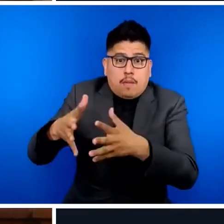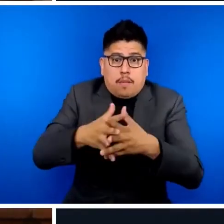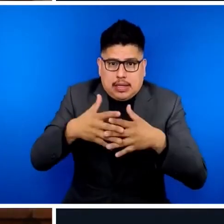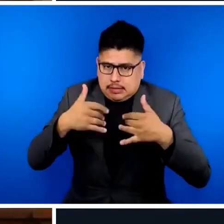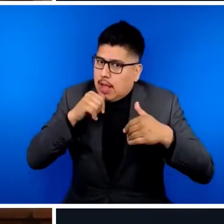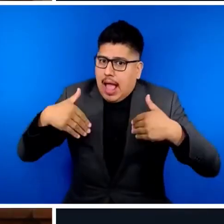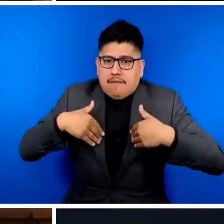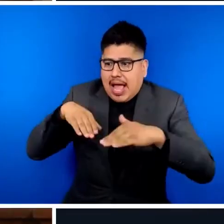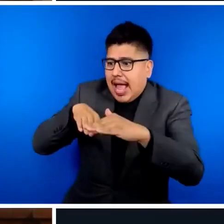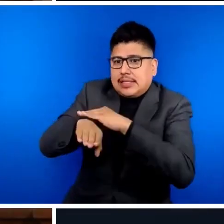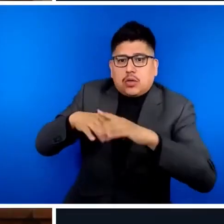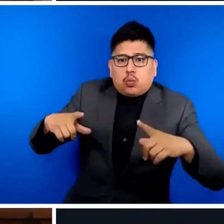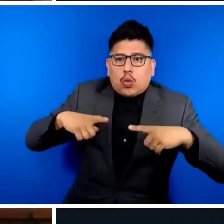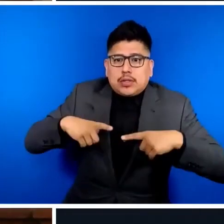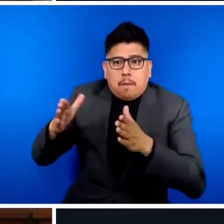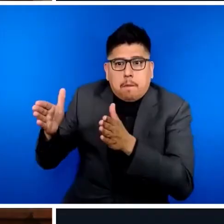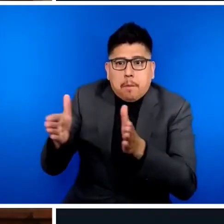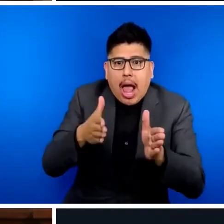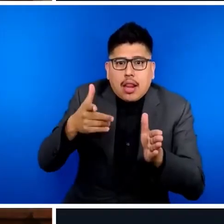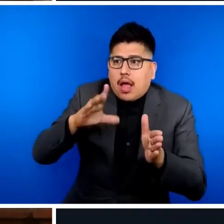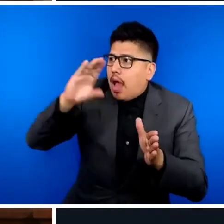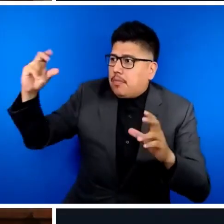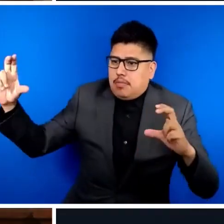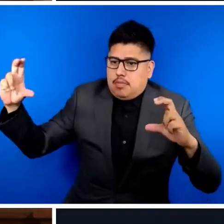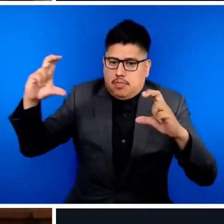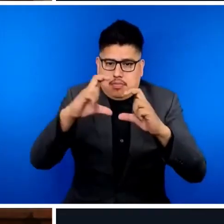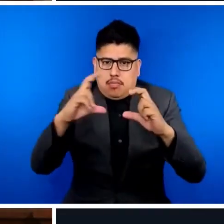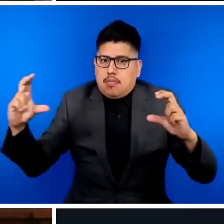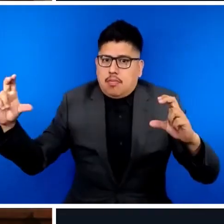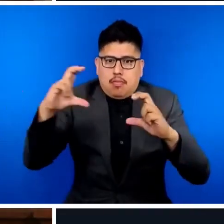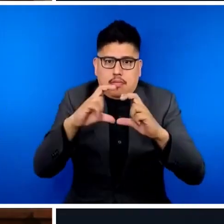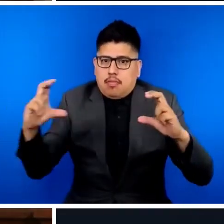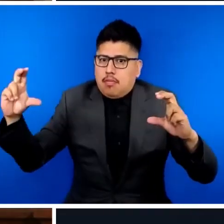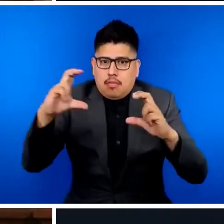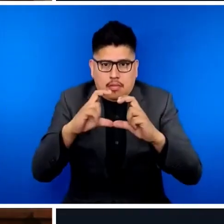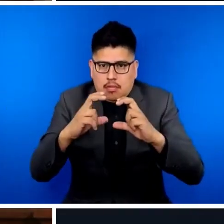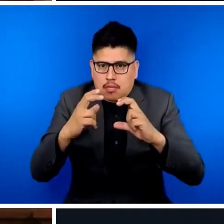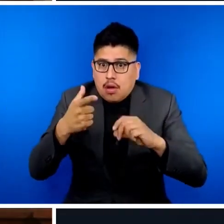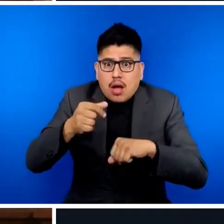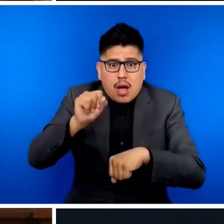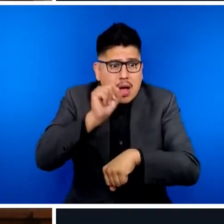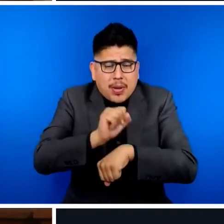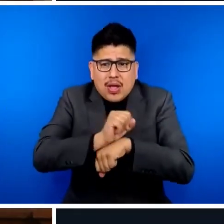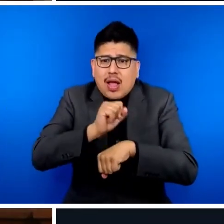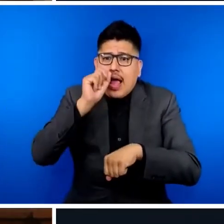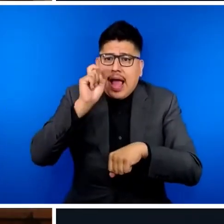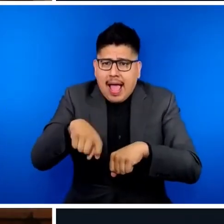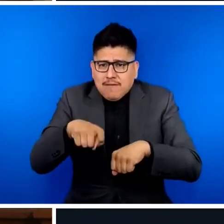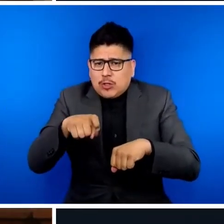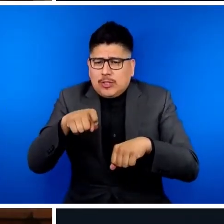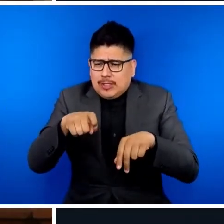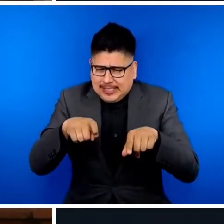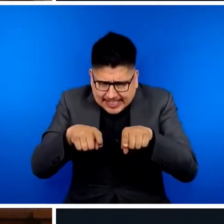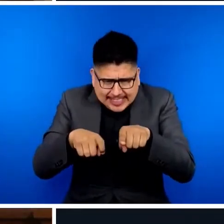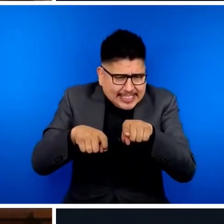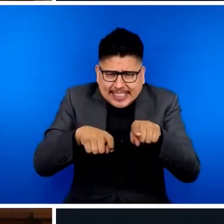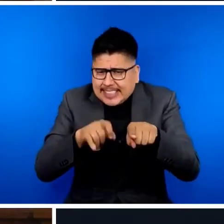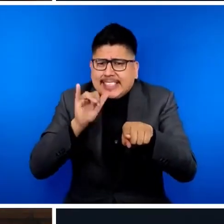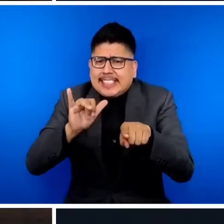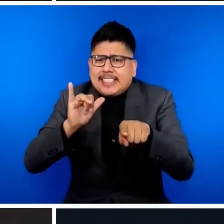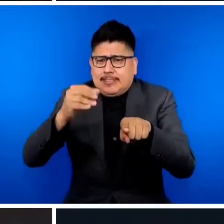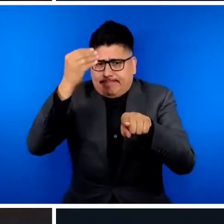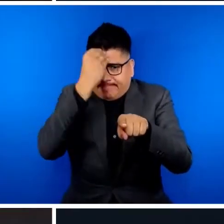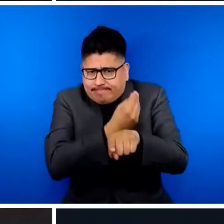with matching contributions from an employer. To remedy this gross disparity, I'm announcing that next year